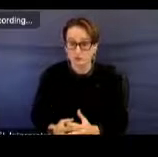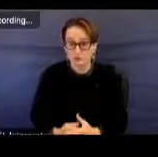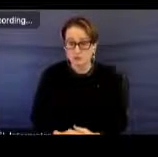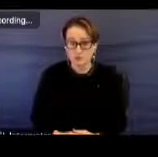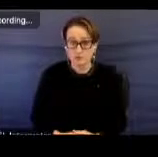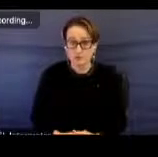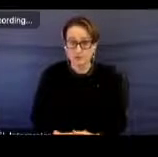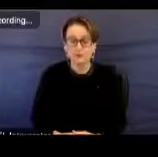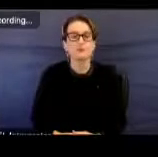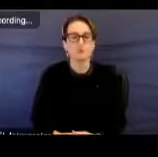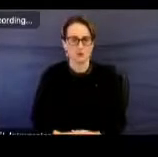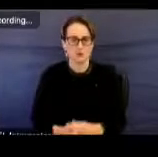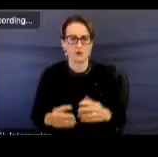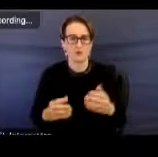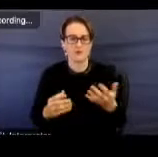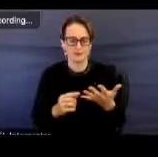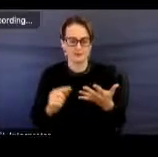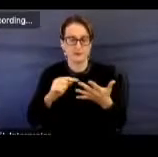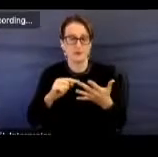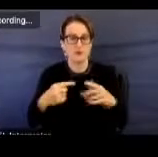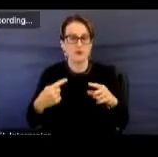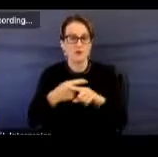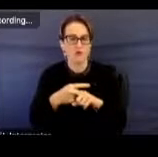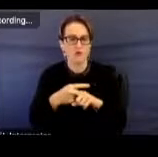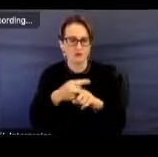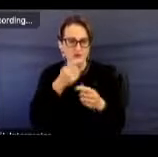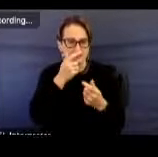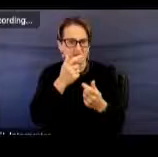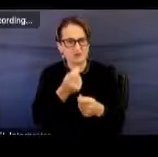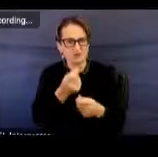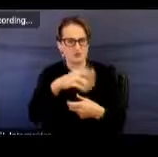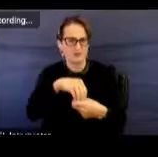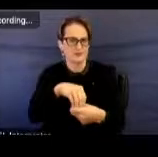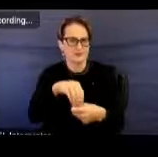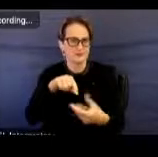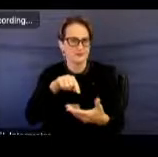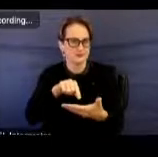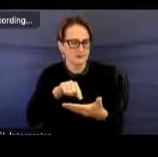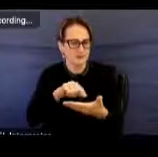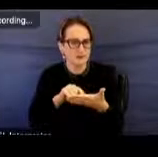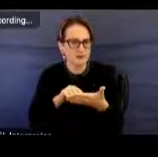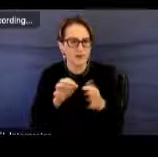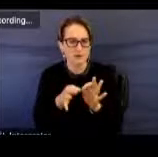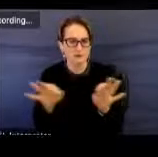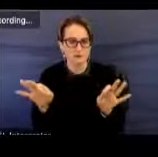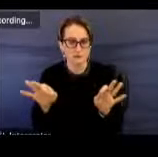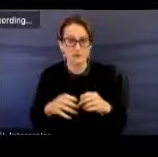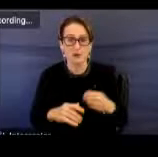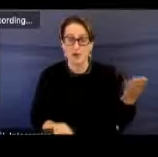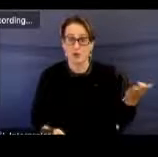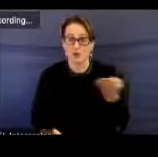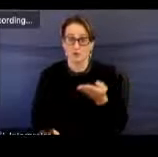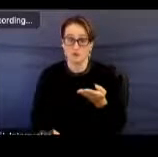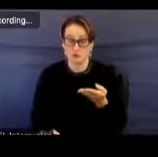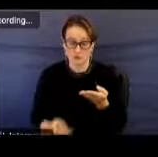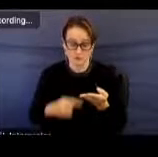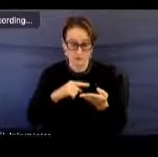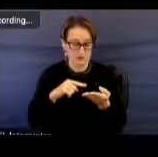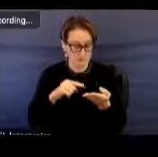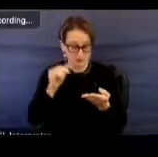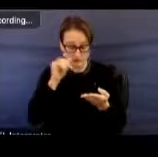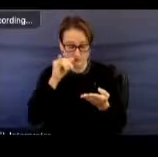Okay, then back to the conflicts of interest clause. That was the counters were quite complex.